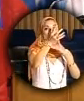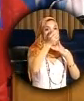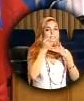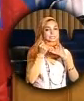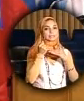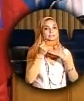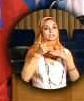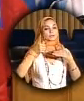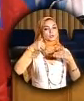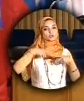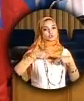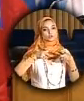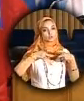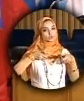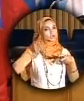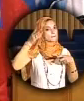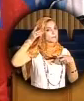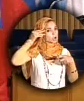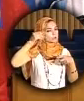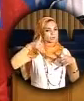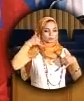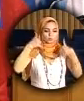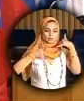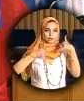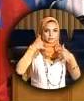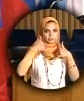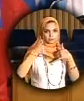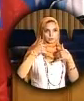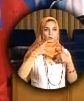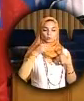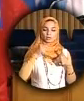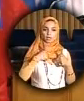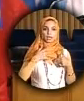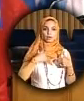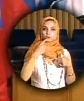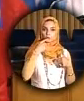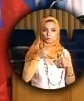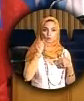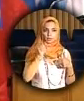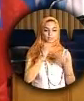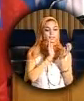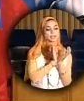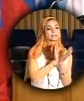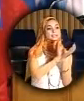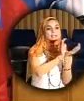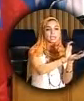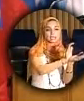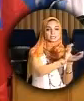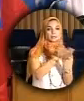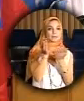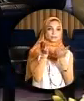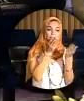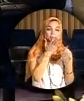the efforts exerted in eliminating the hardships experienced by individuals with disabilities under the